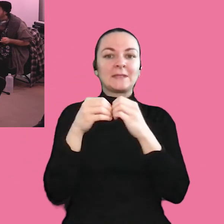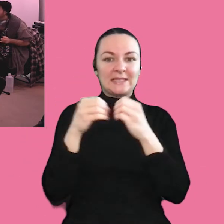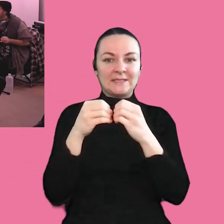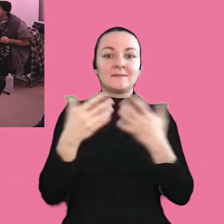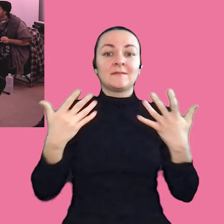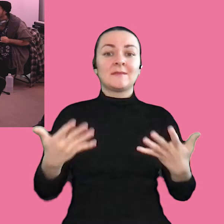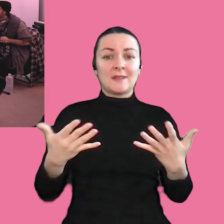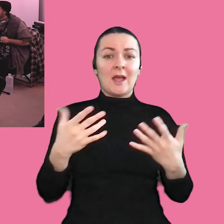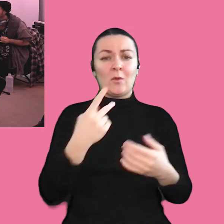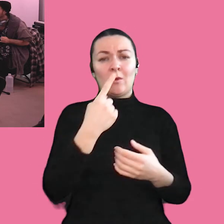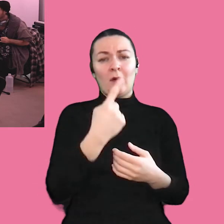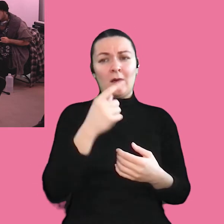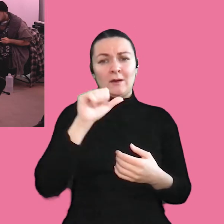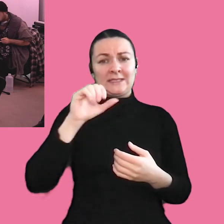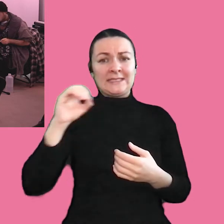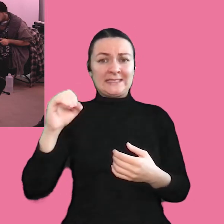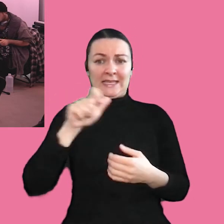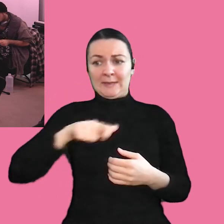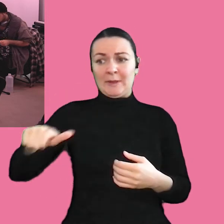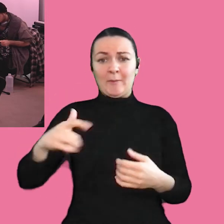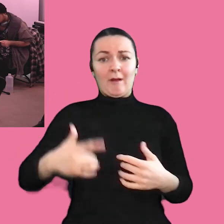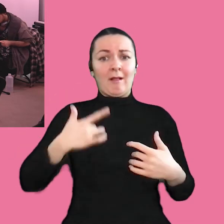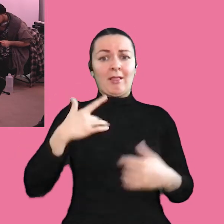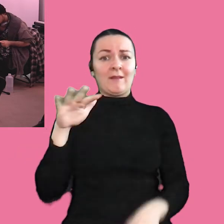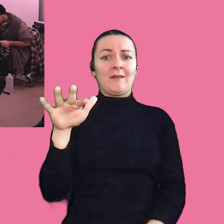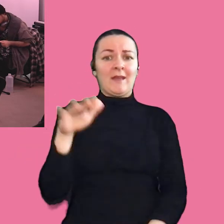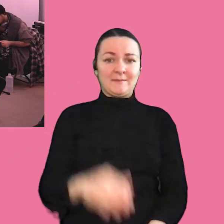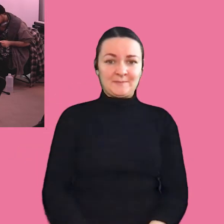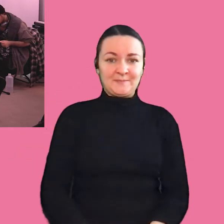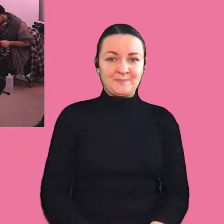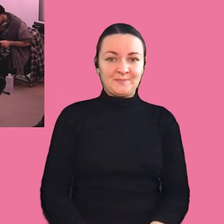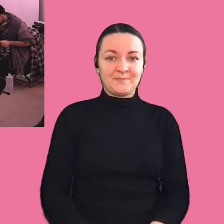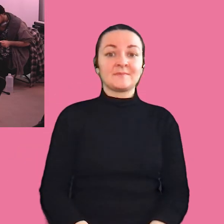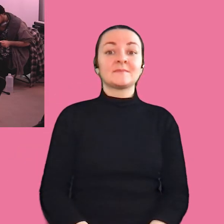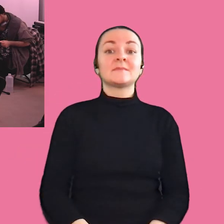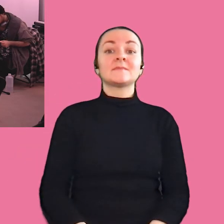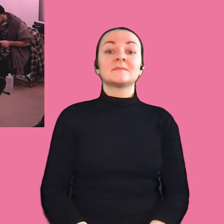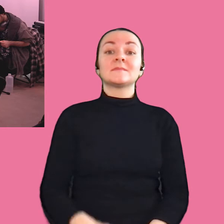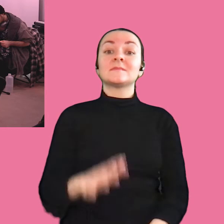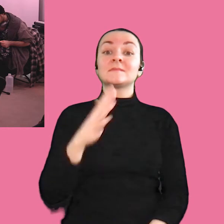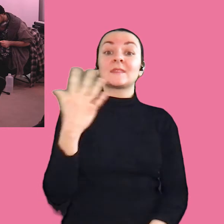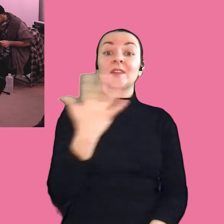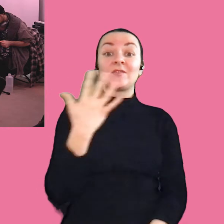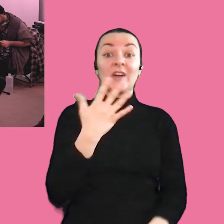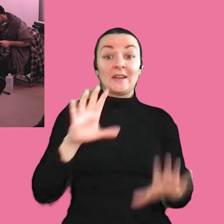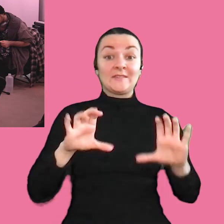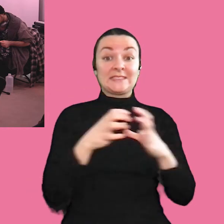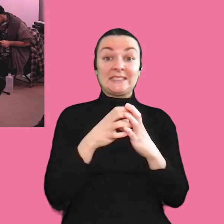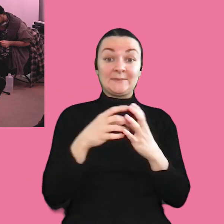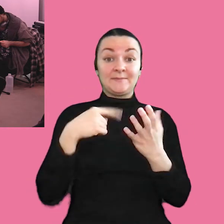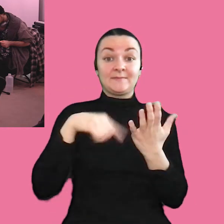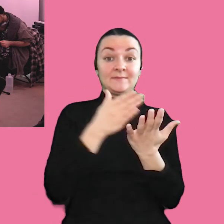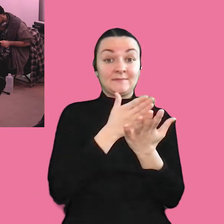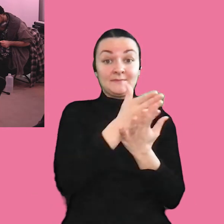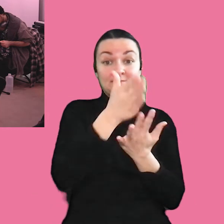and is currently home for about 160 residents. So there are 5 of us in the